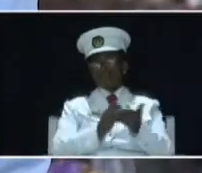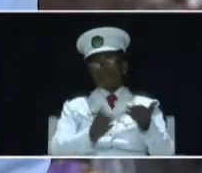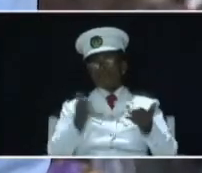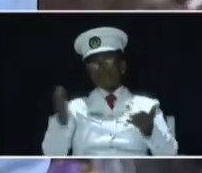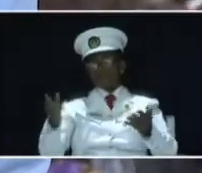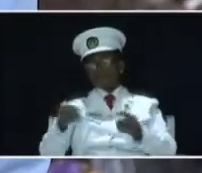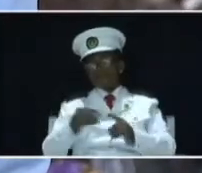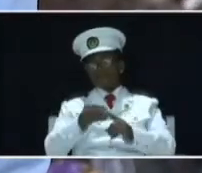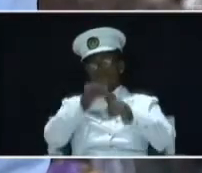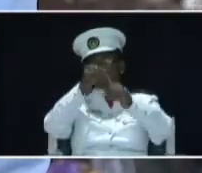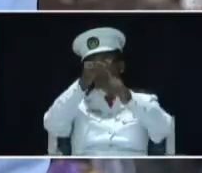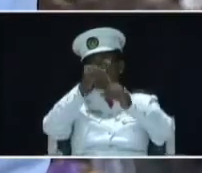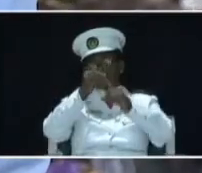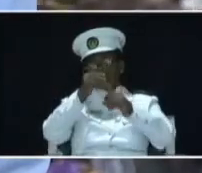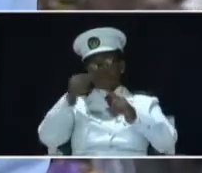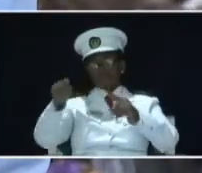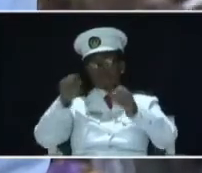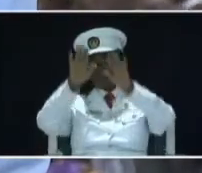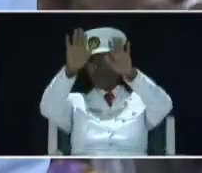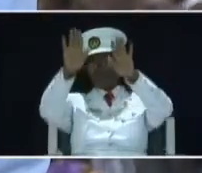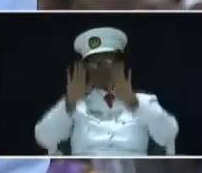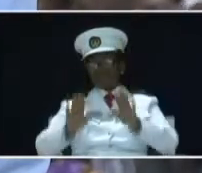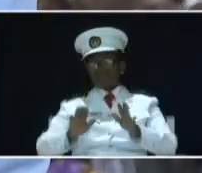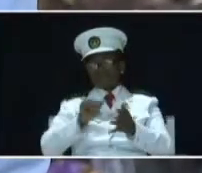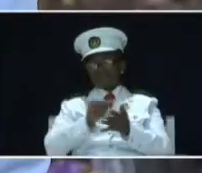A miracle that you need urgently?